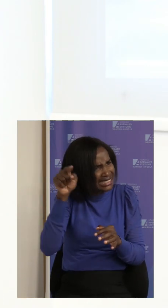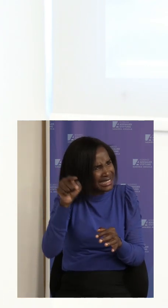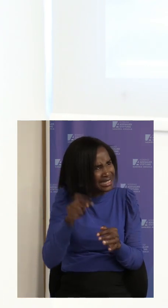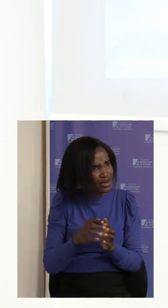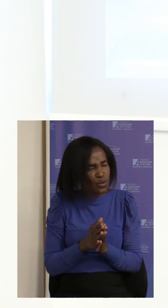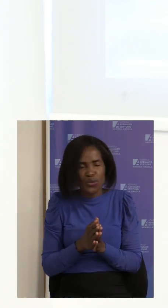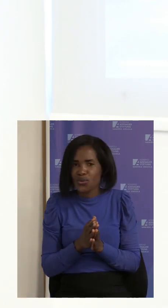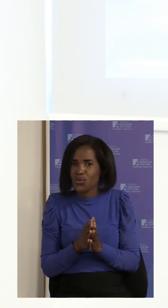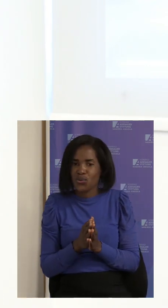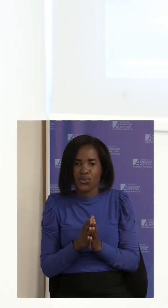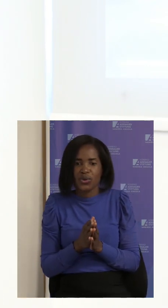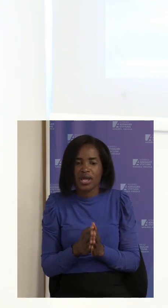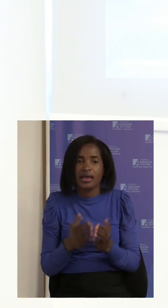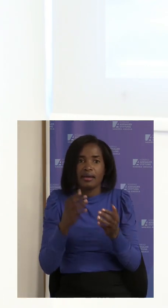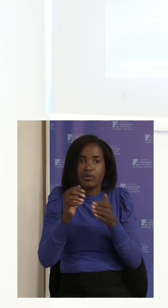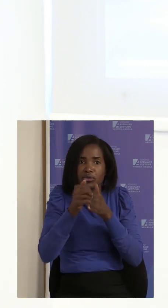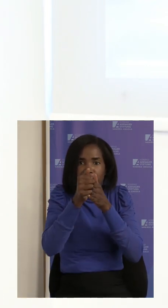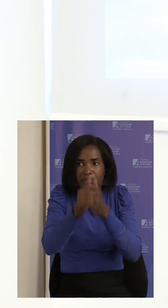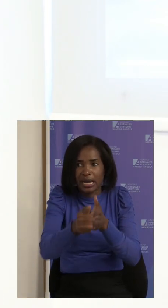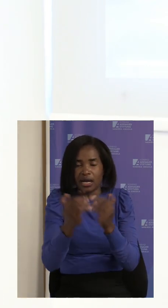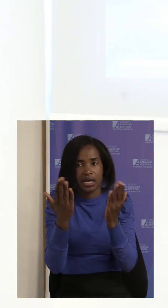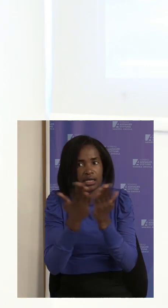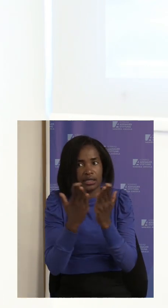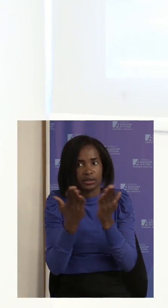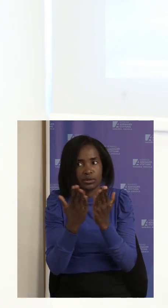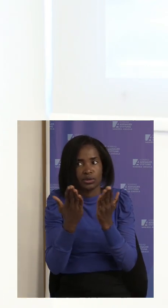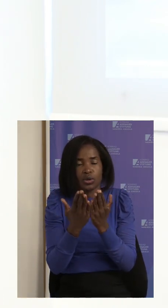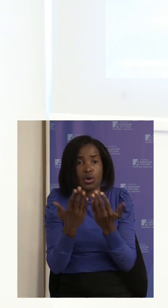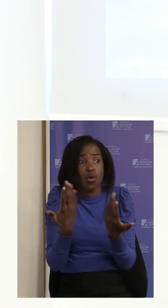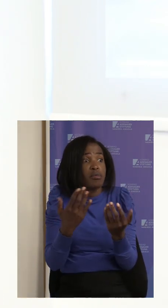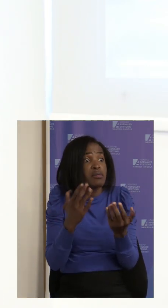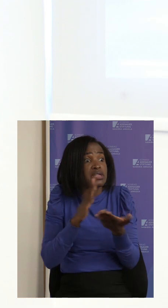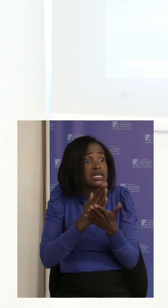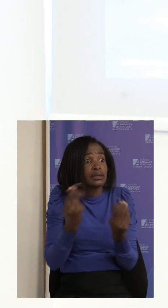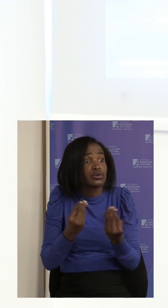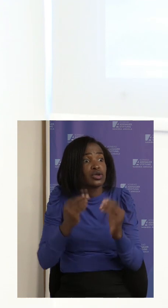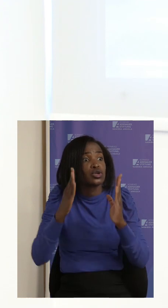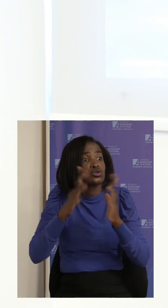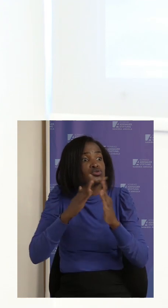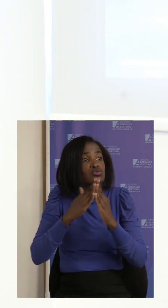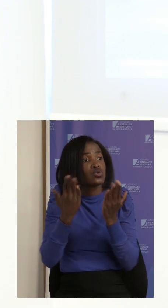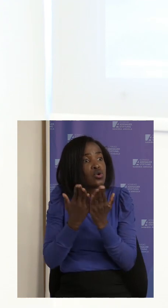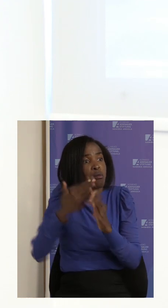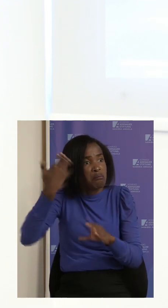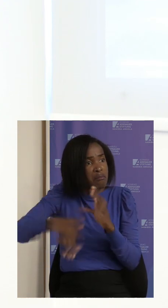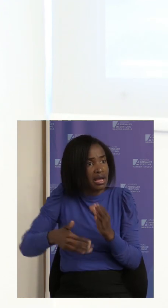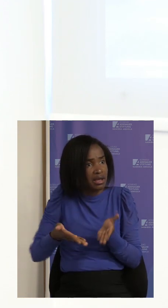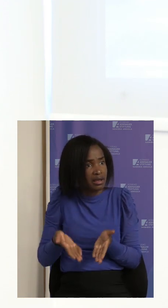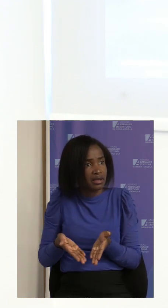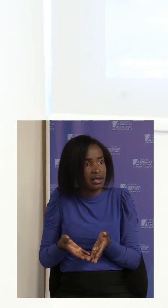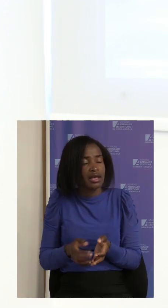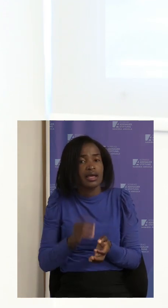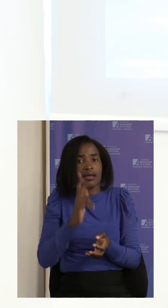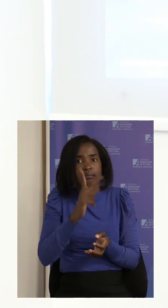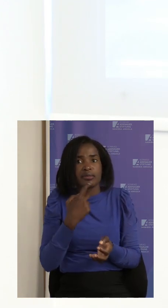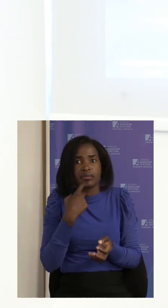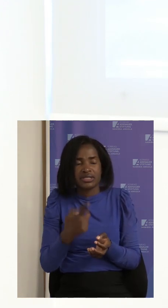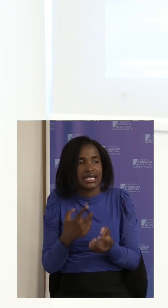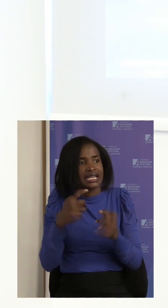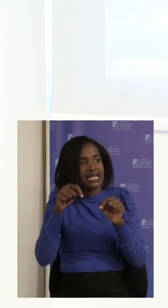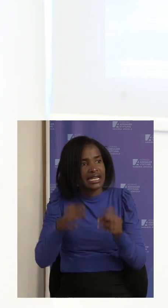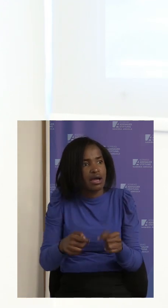running schools, as well as homeschooling representatives come on board to say what